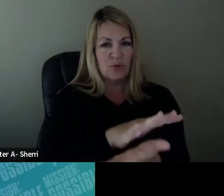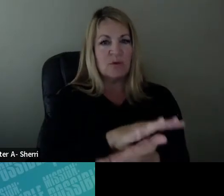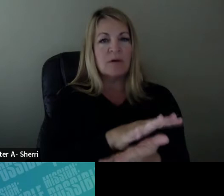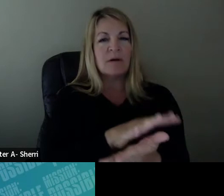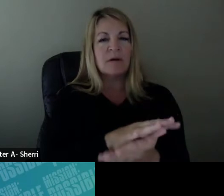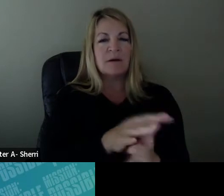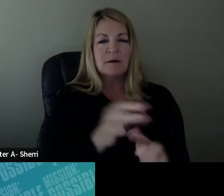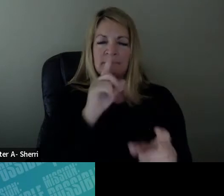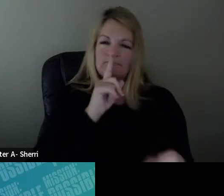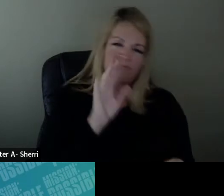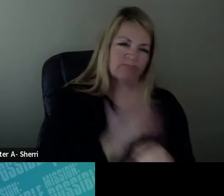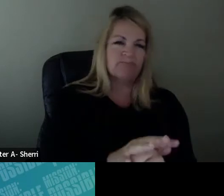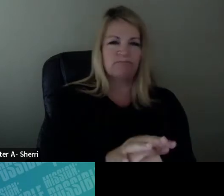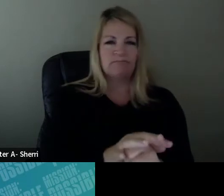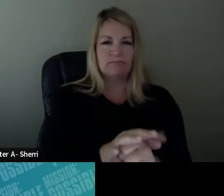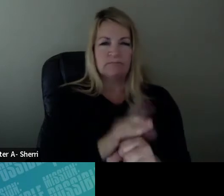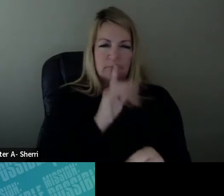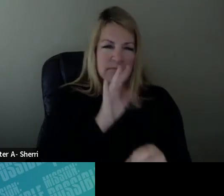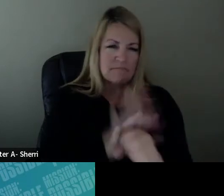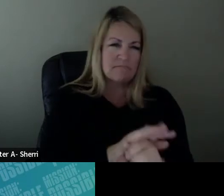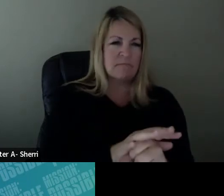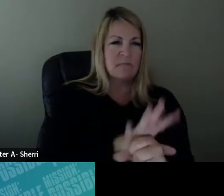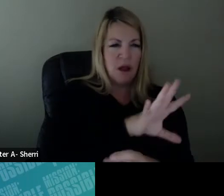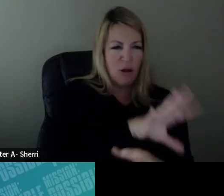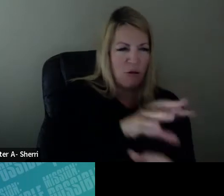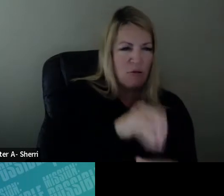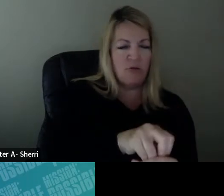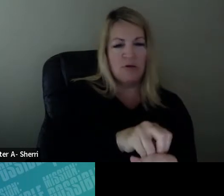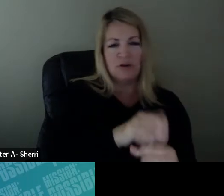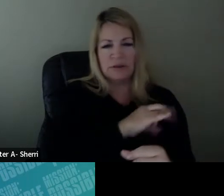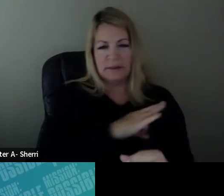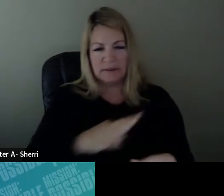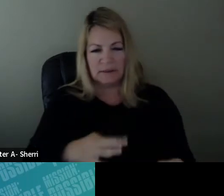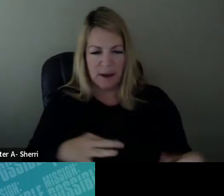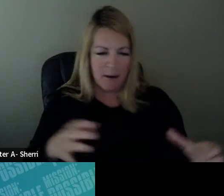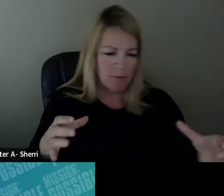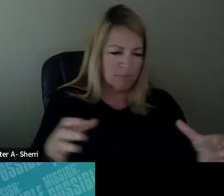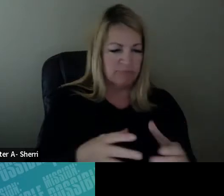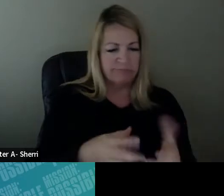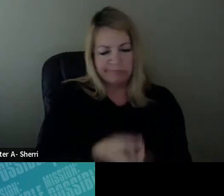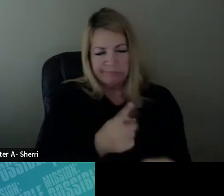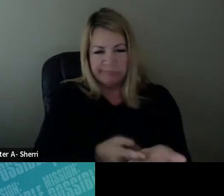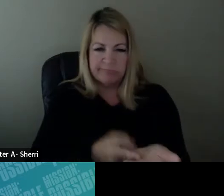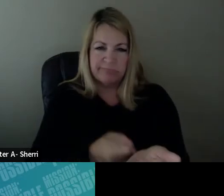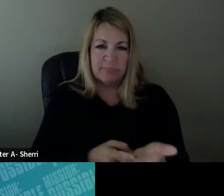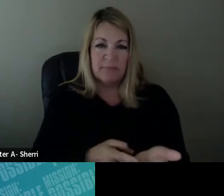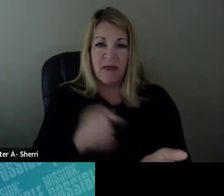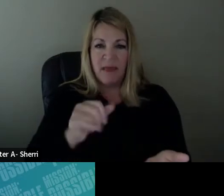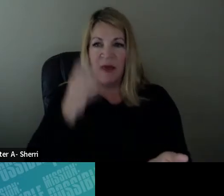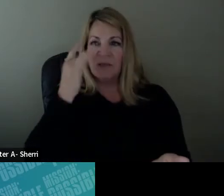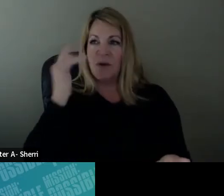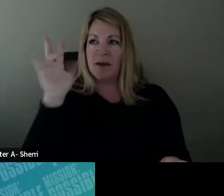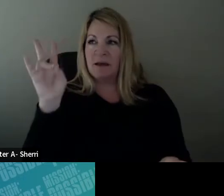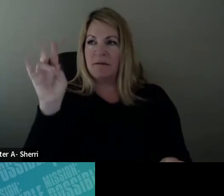solid commitment when it comes to inclusion, also stable staffing. That's why you see the decrease in our school from 7 to 5. So we